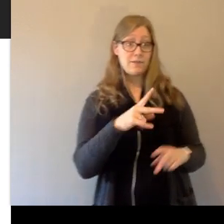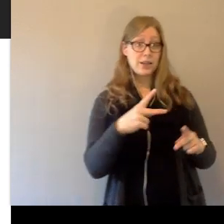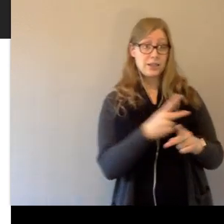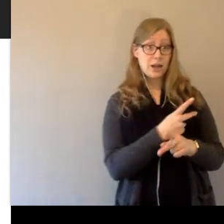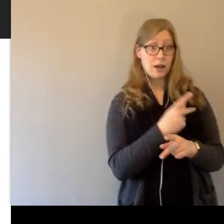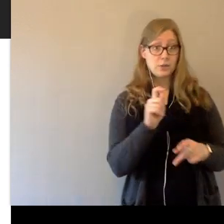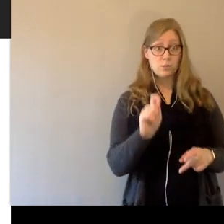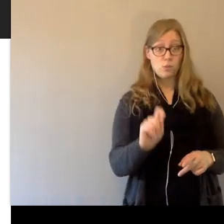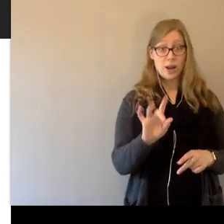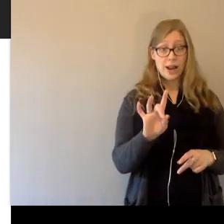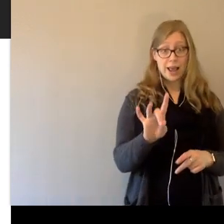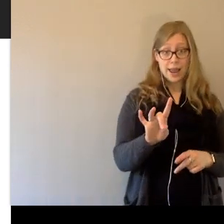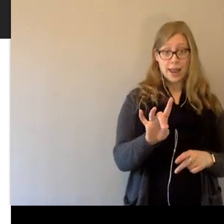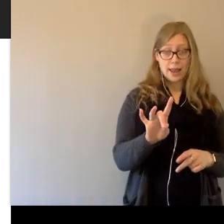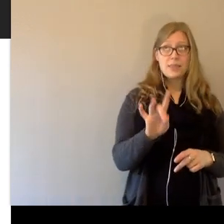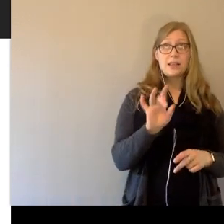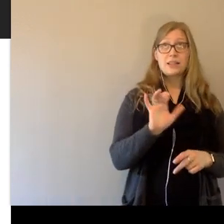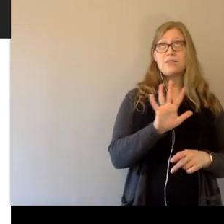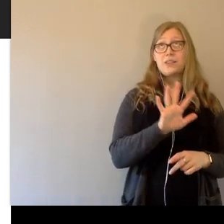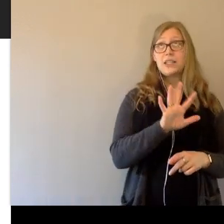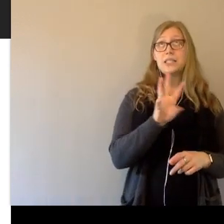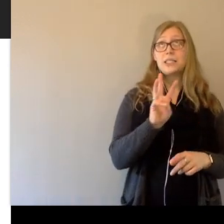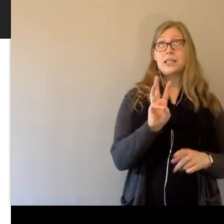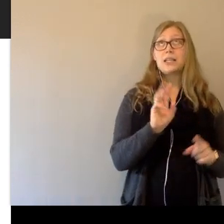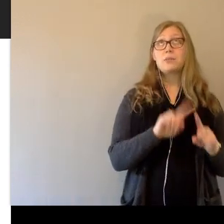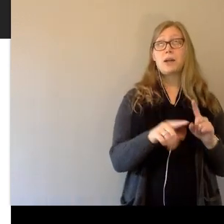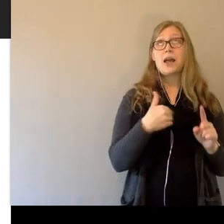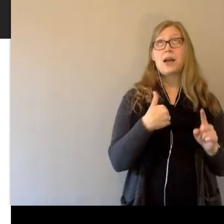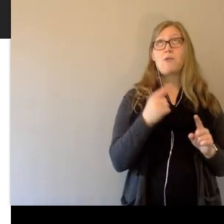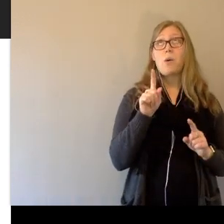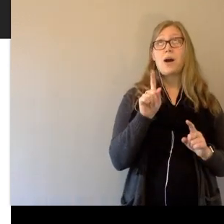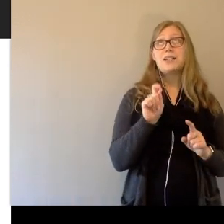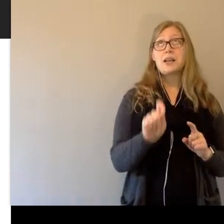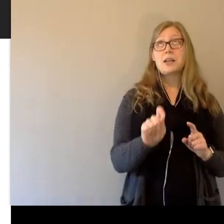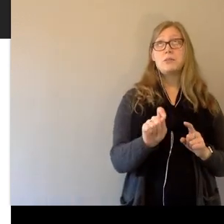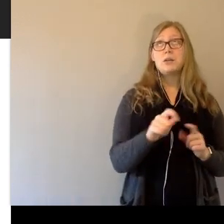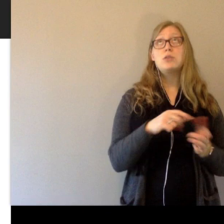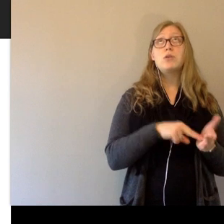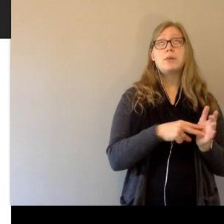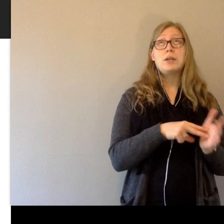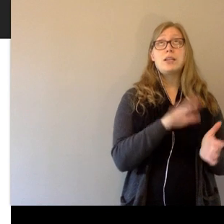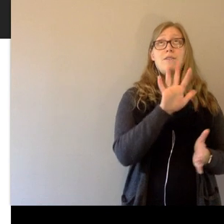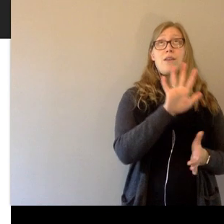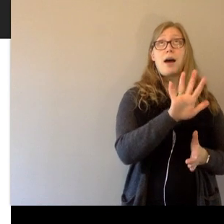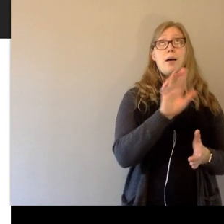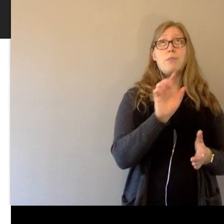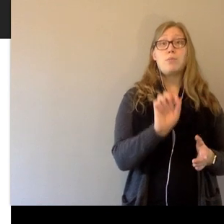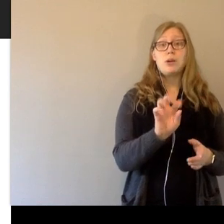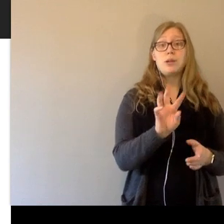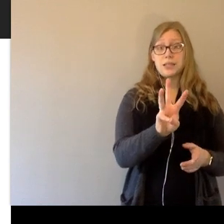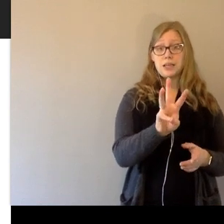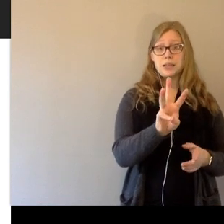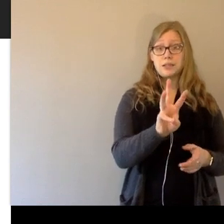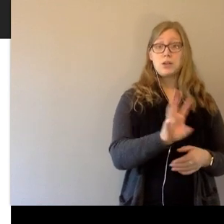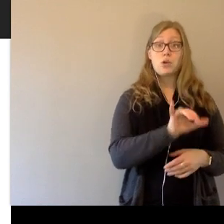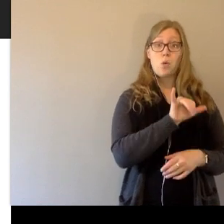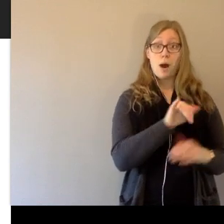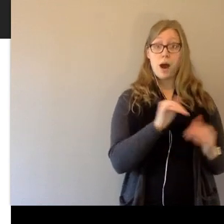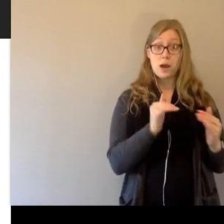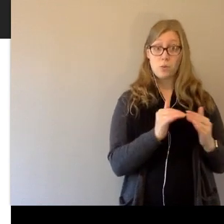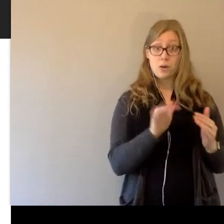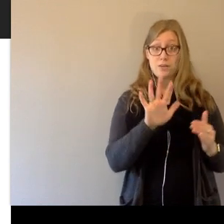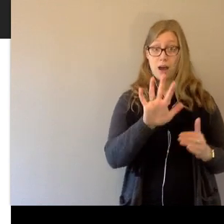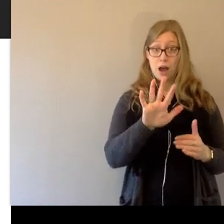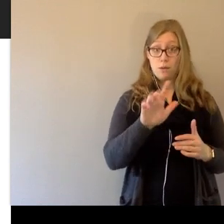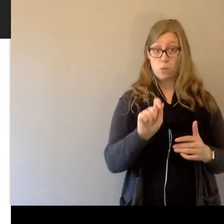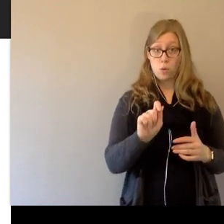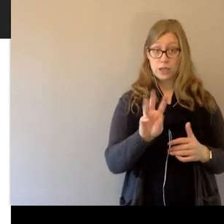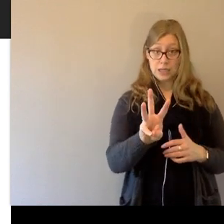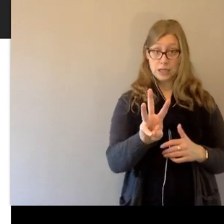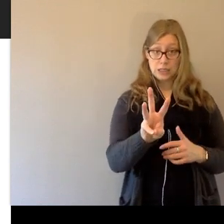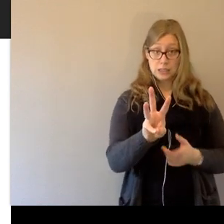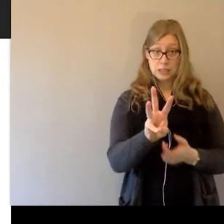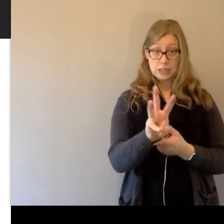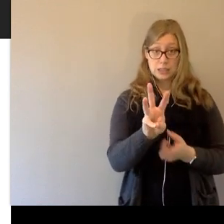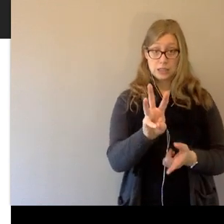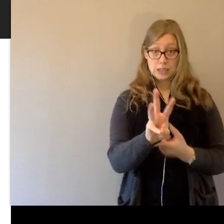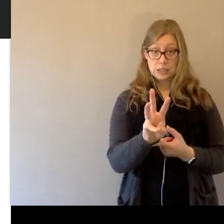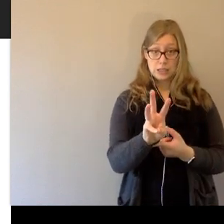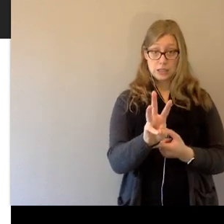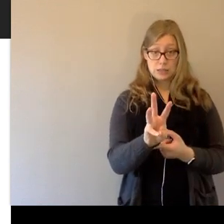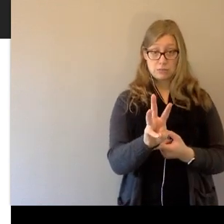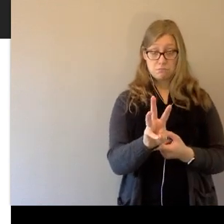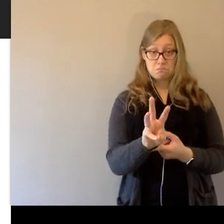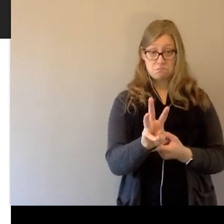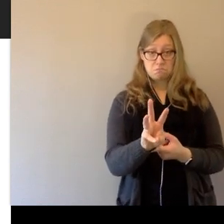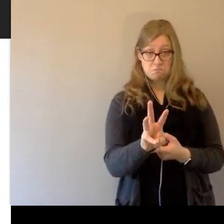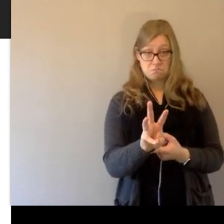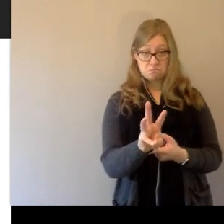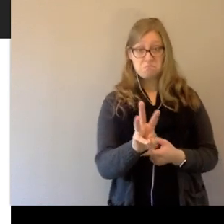but I have one decimal place, so it's 5.6. And so y is 5.6. And similarly